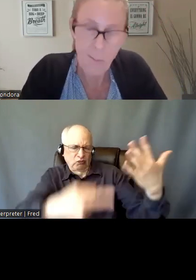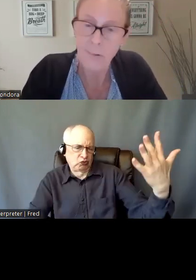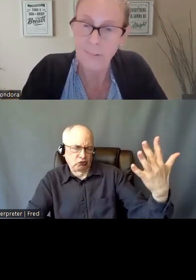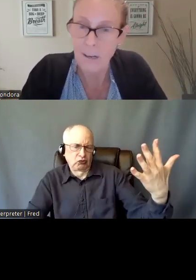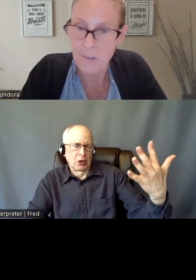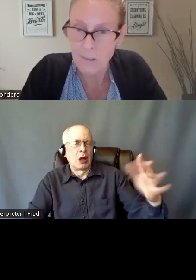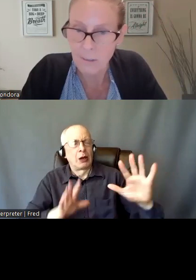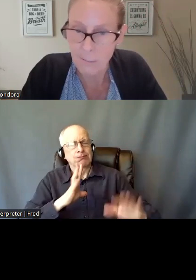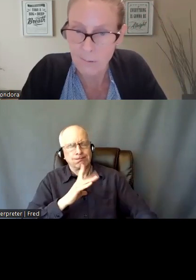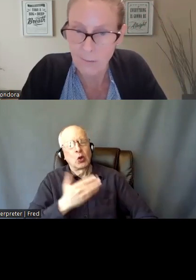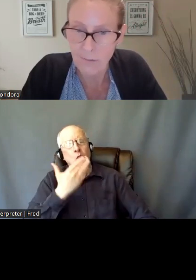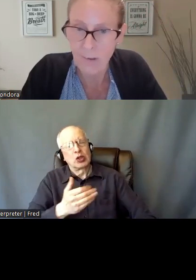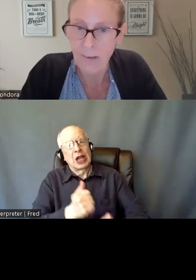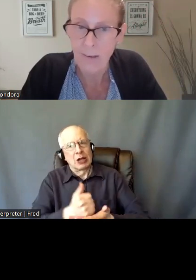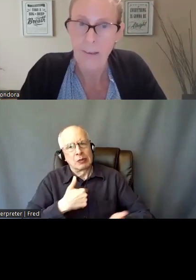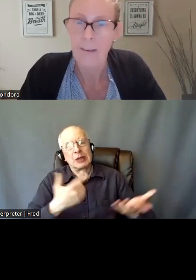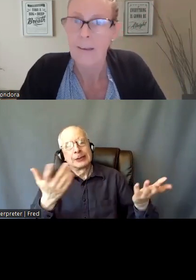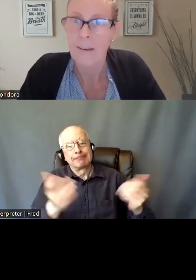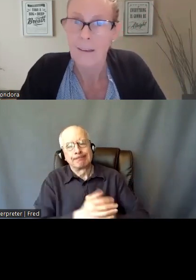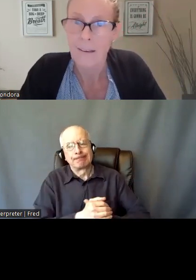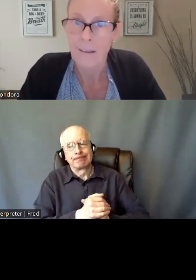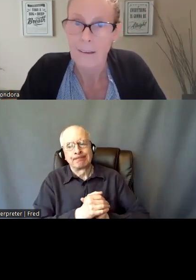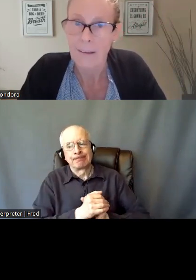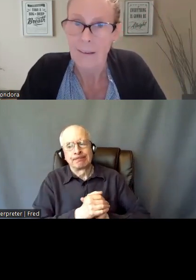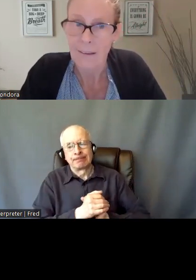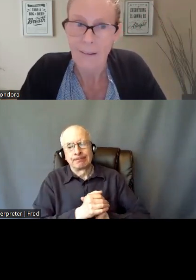that's helpful for us just in terms of